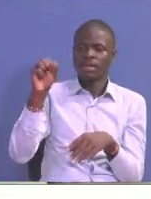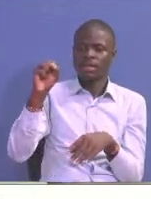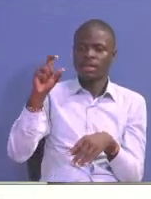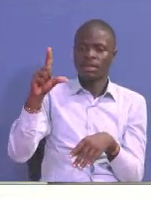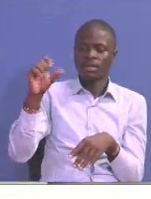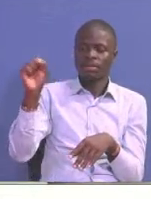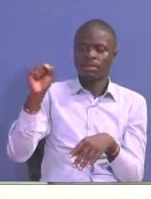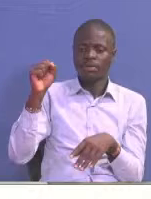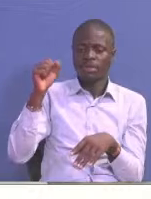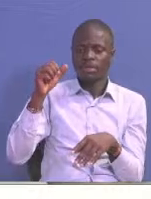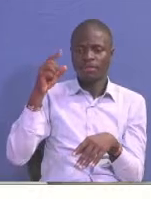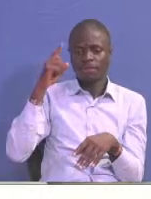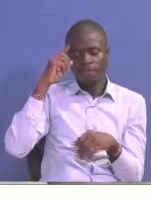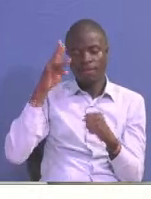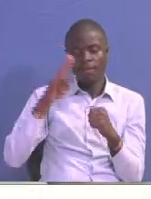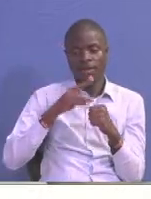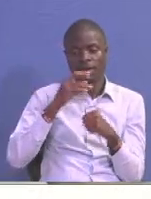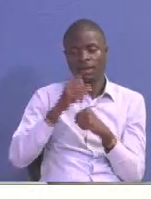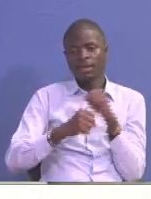9 years.